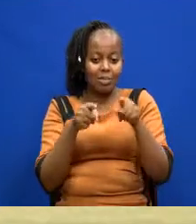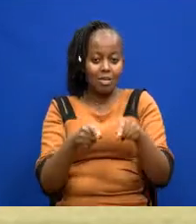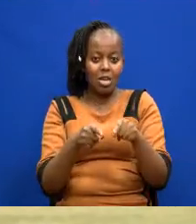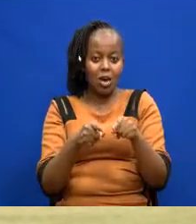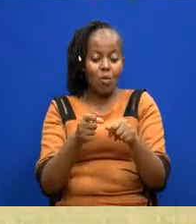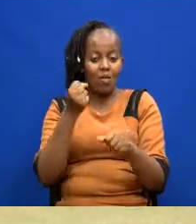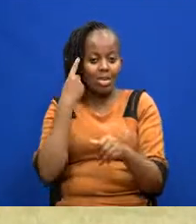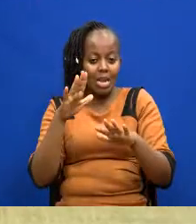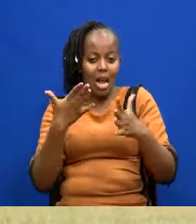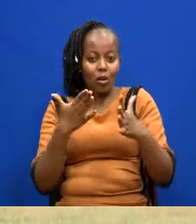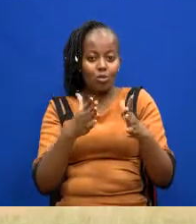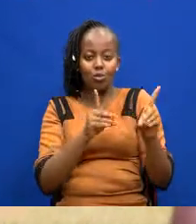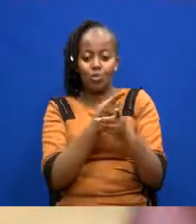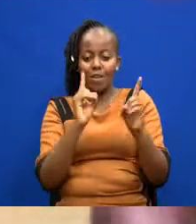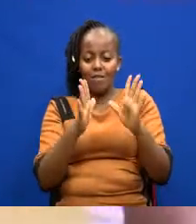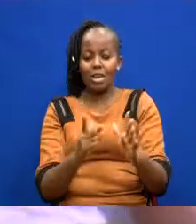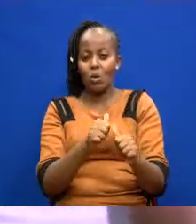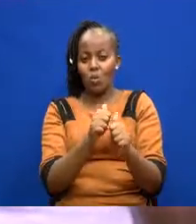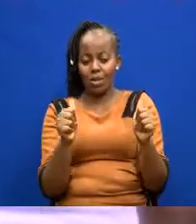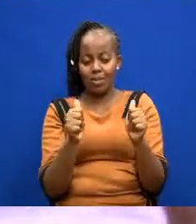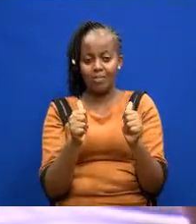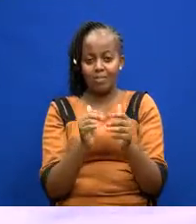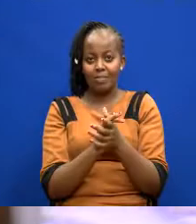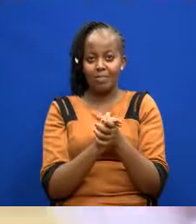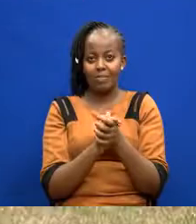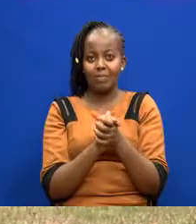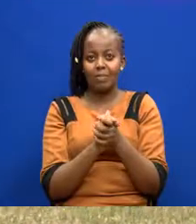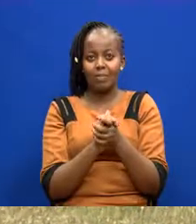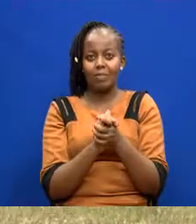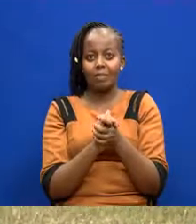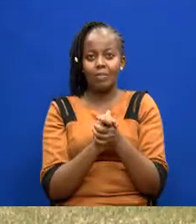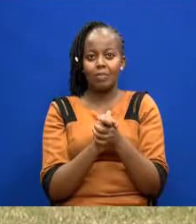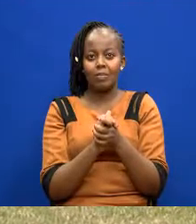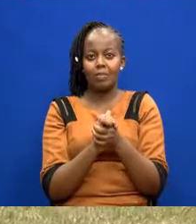learned the proper tackling technique. Next two.